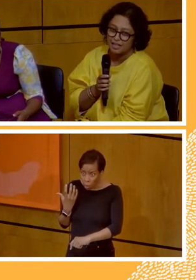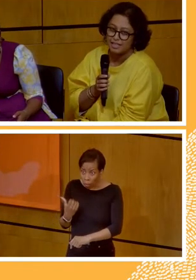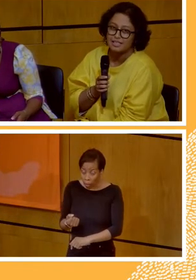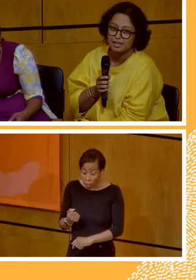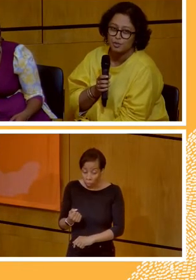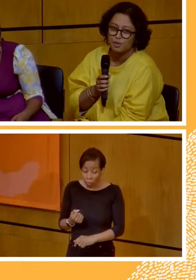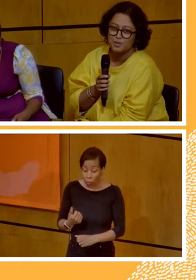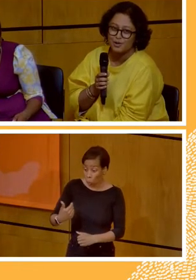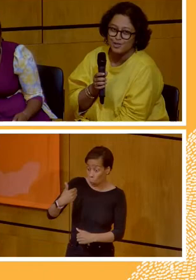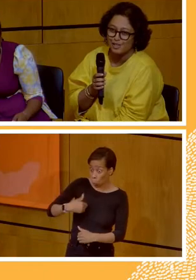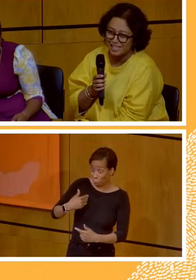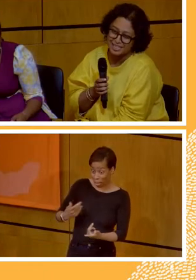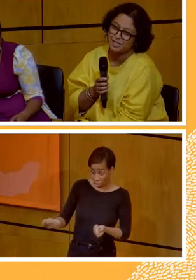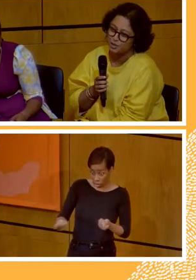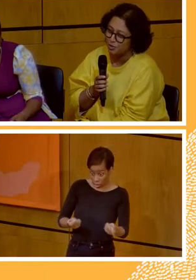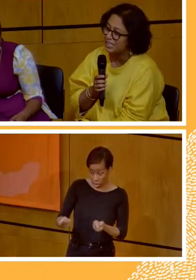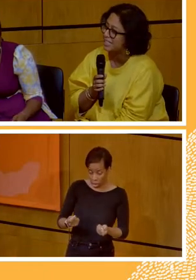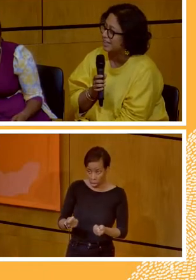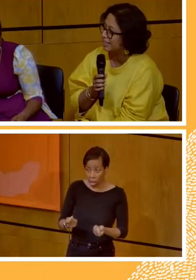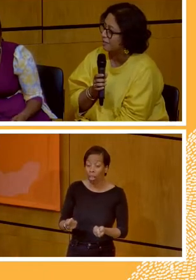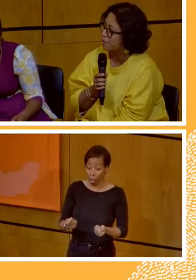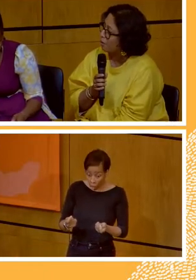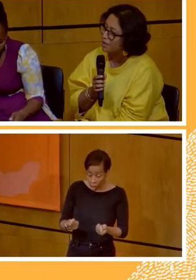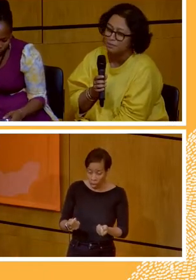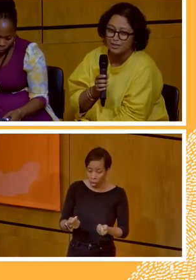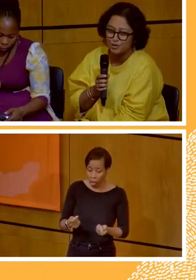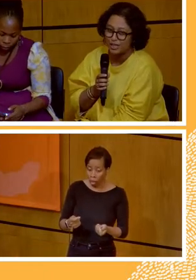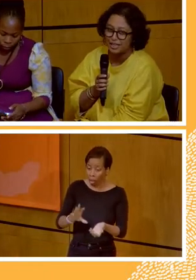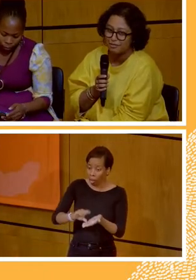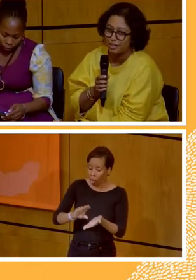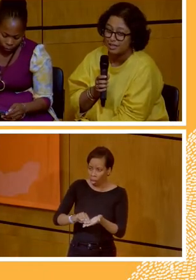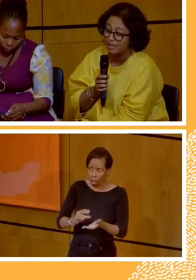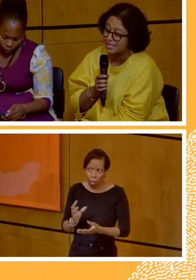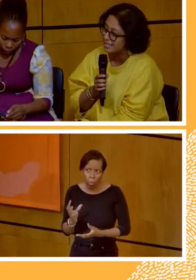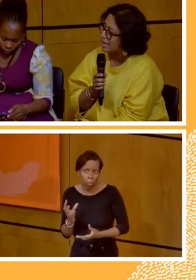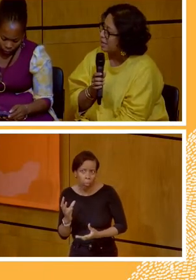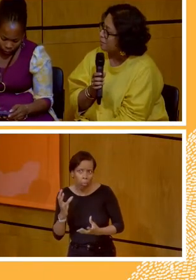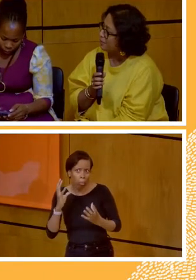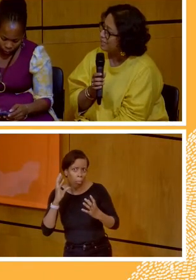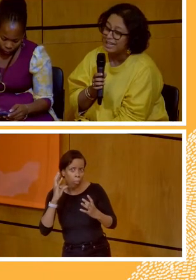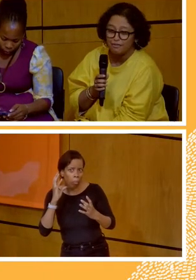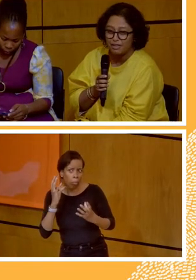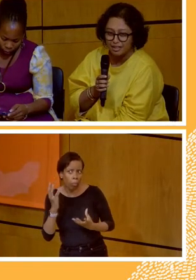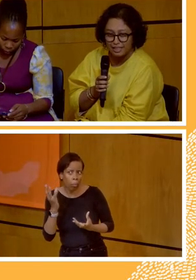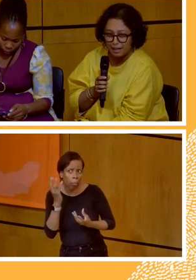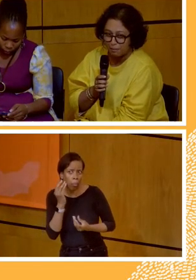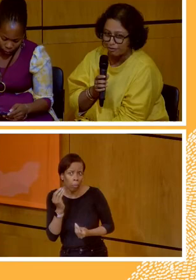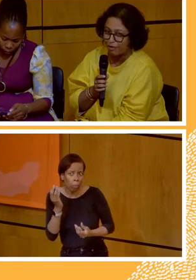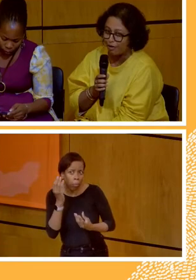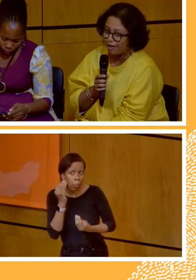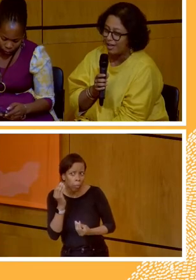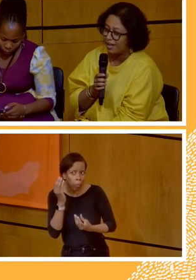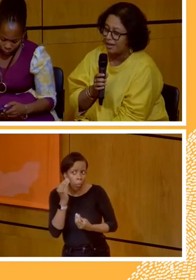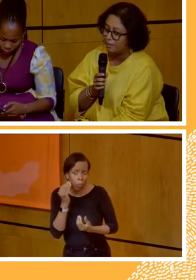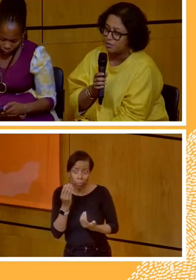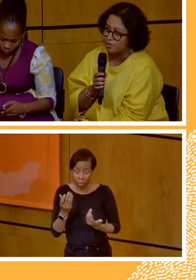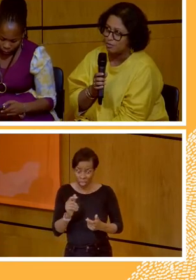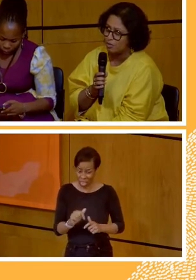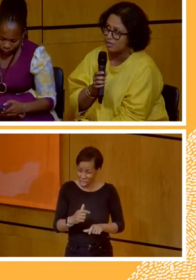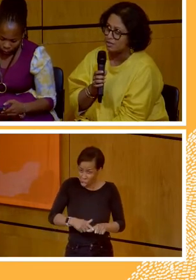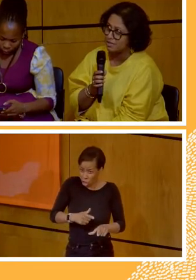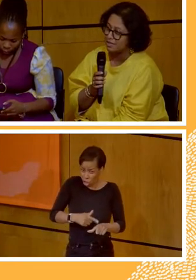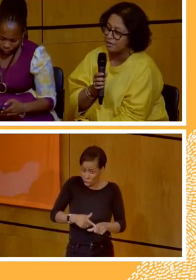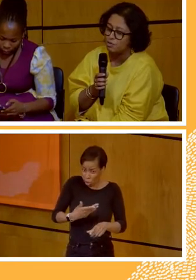rear these silkworms also listen to it. They've probably been doing it for years, but they'd never heard them before.